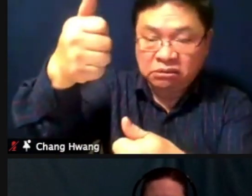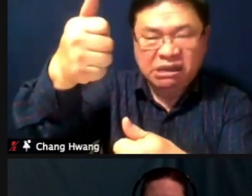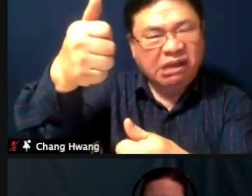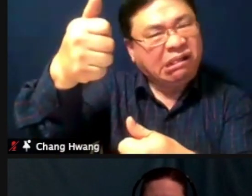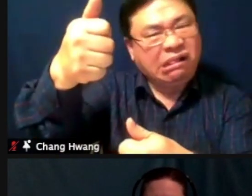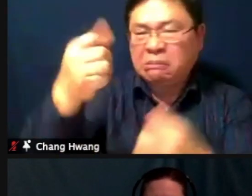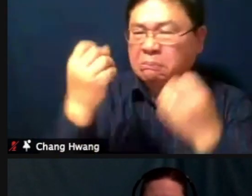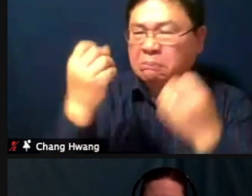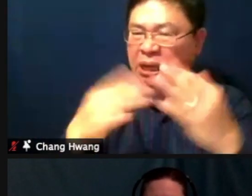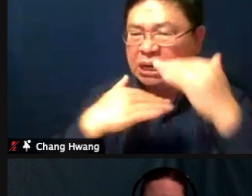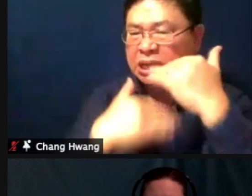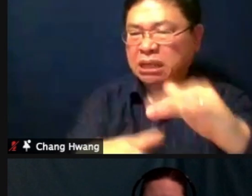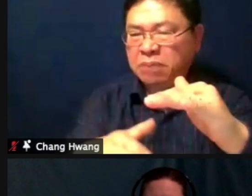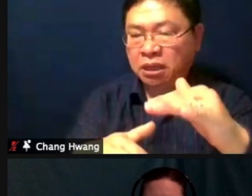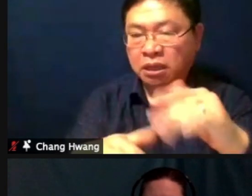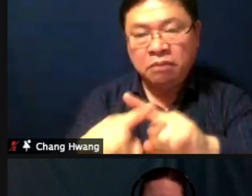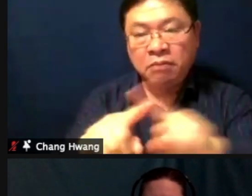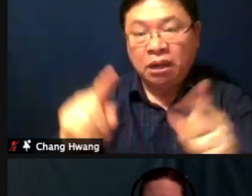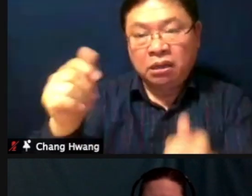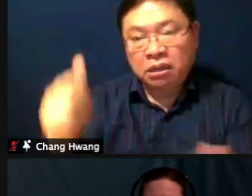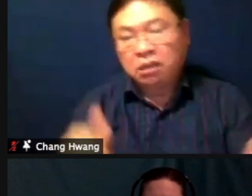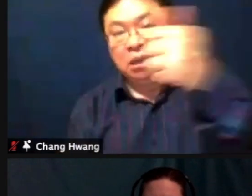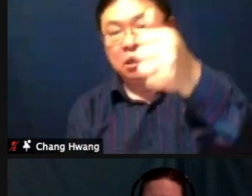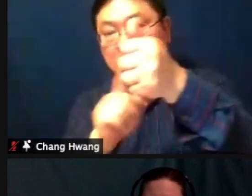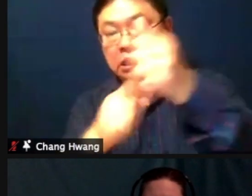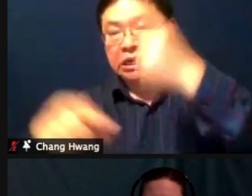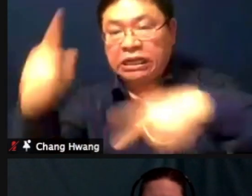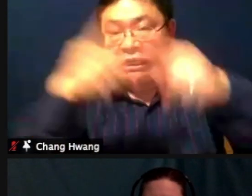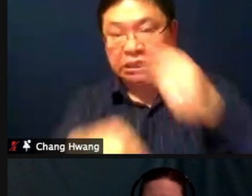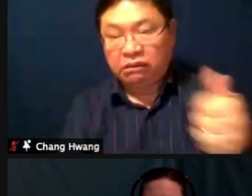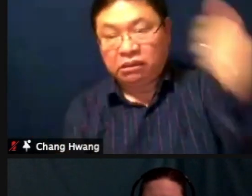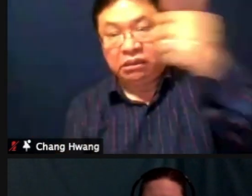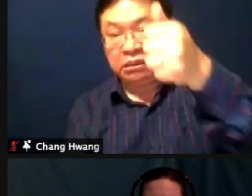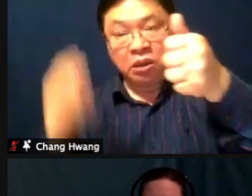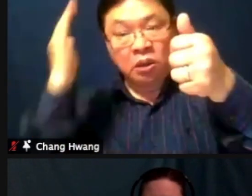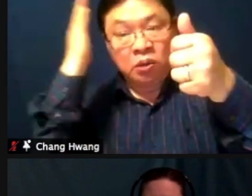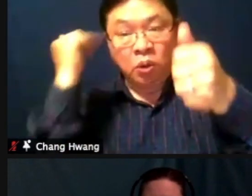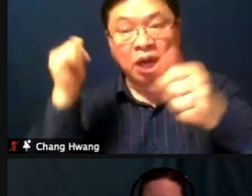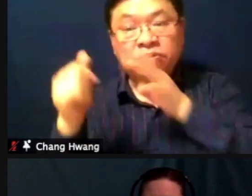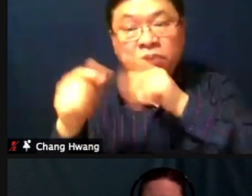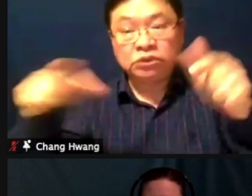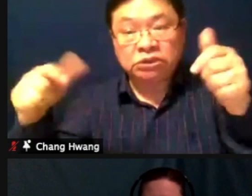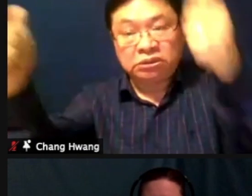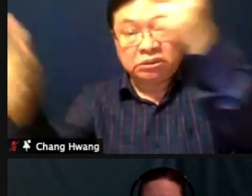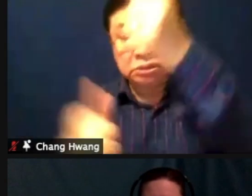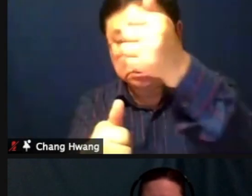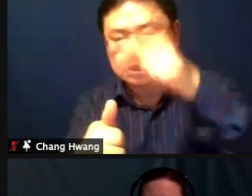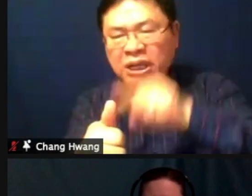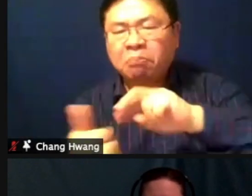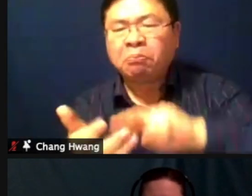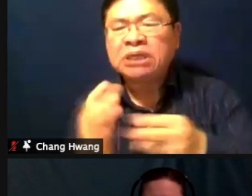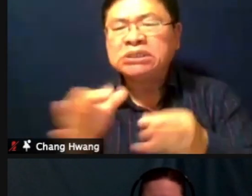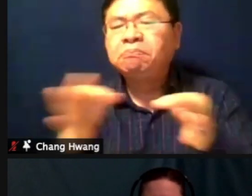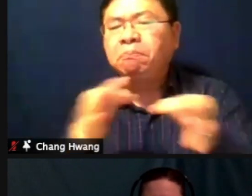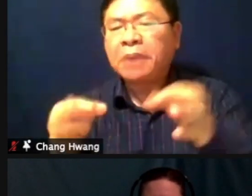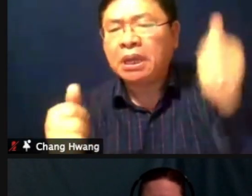Often the people that create them do it in a way that puts the written language ahead of the signed